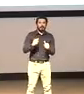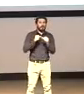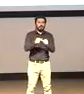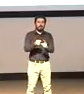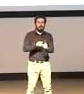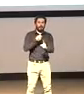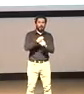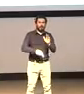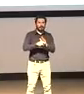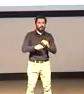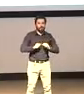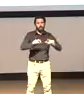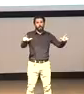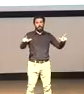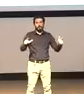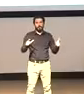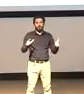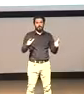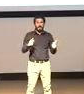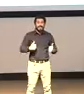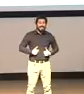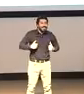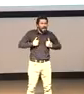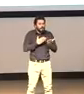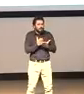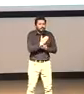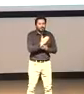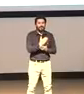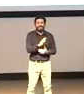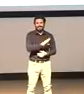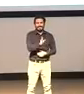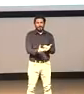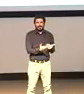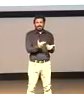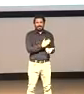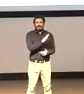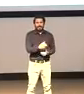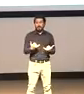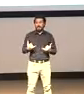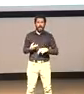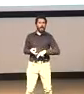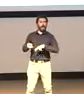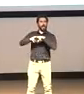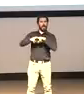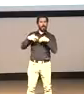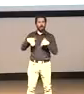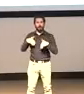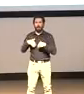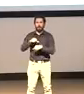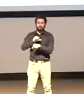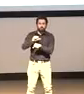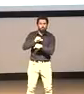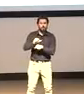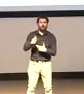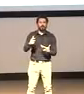life's challenges has never been easy, but today we all face additional and exceptional stresses at work and importantly